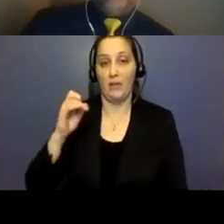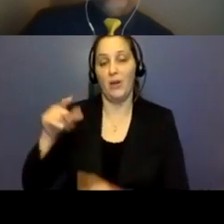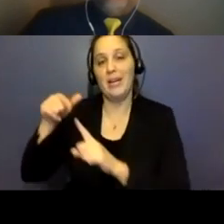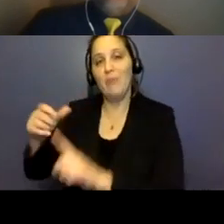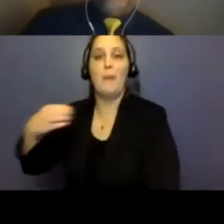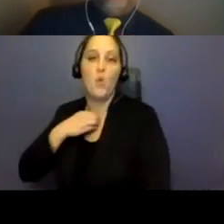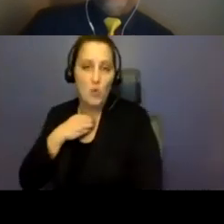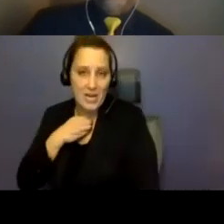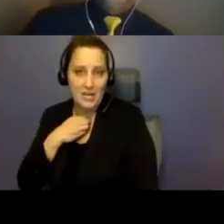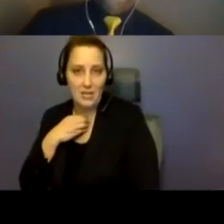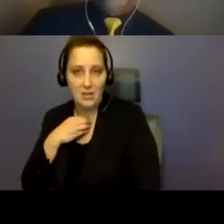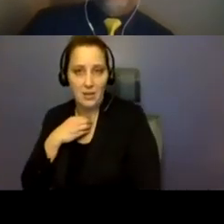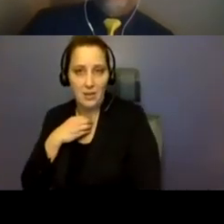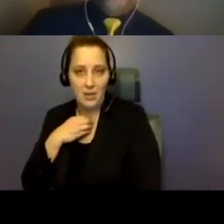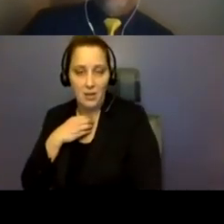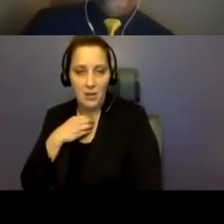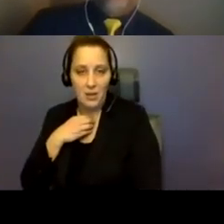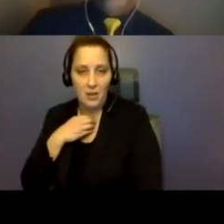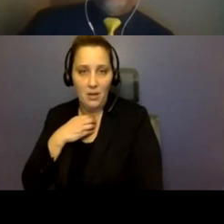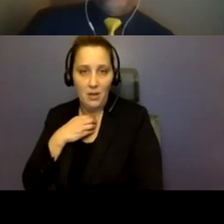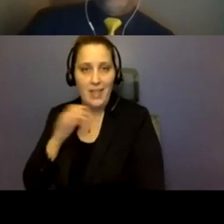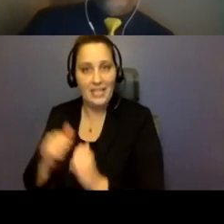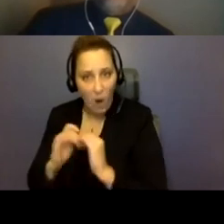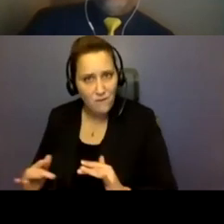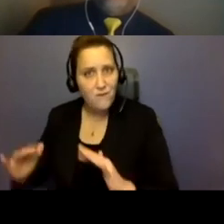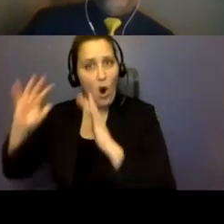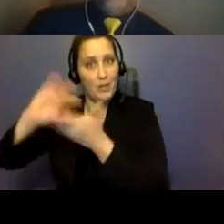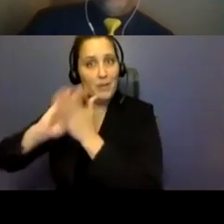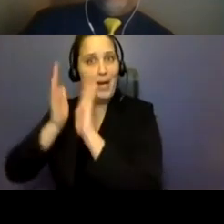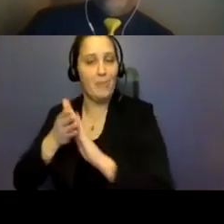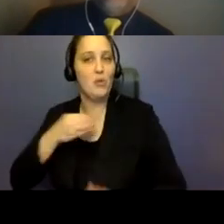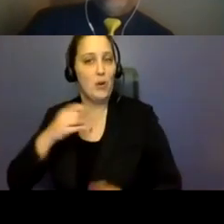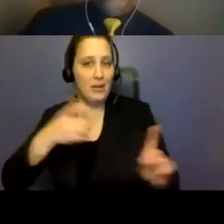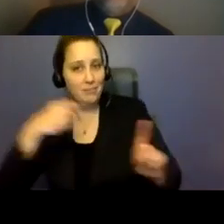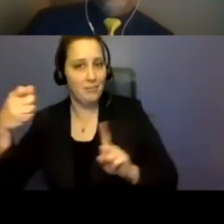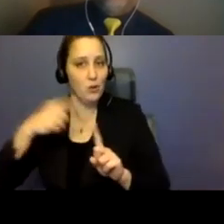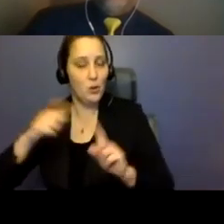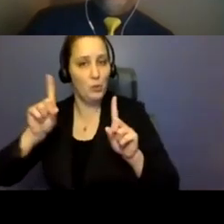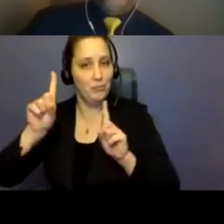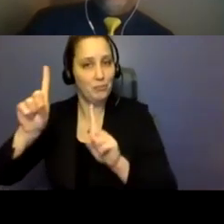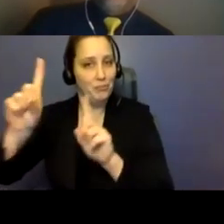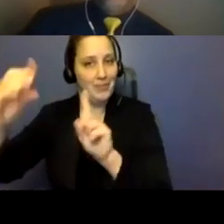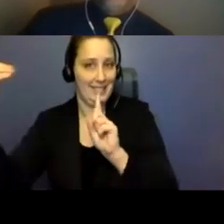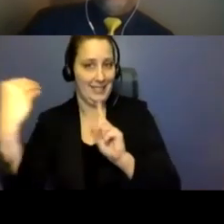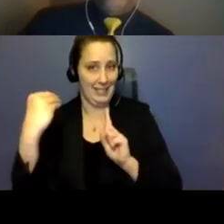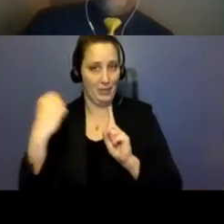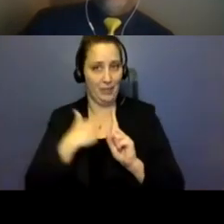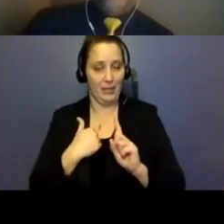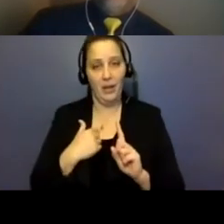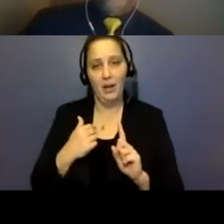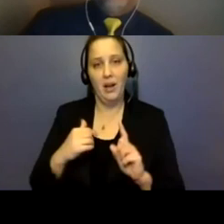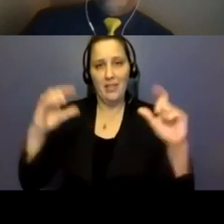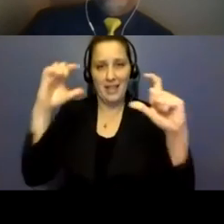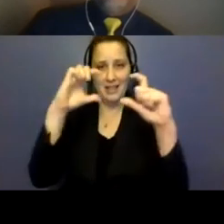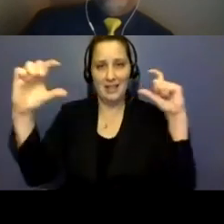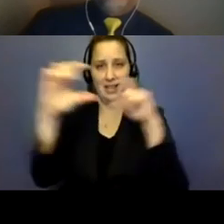general. That's how far the Marine has come, right? So it's all about getting better. And that metaphor of the lenses is not just for